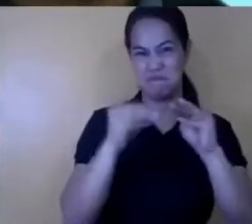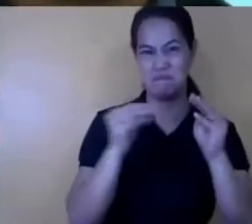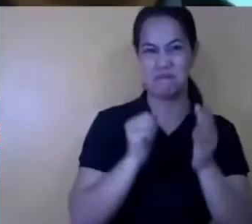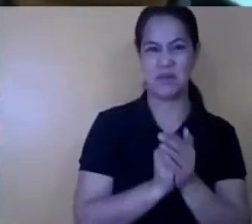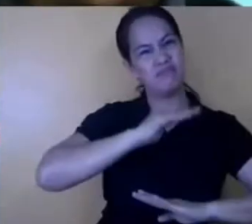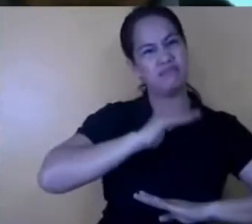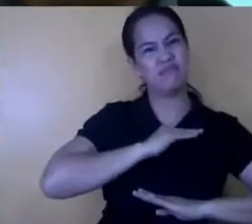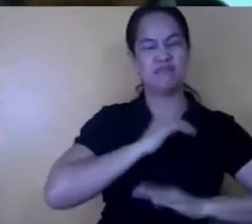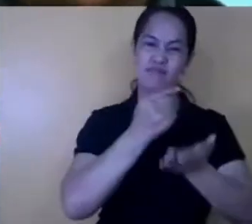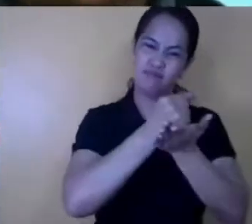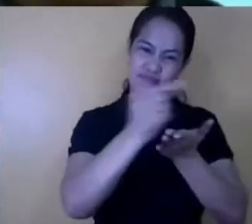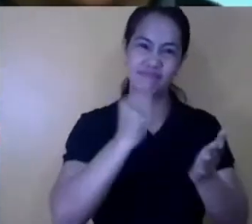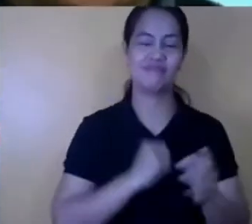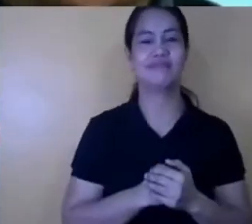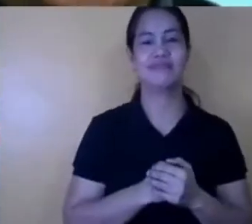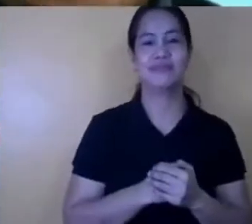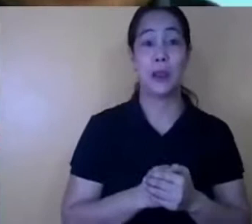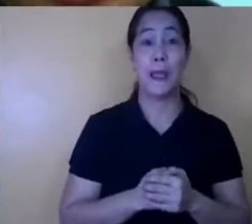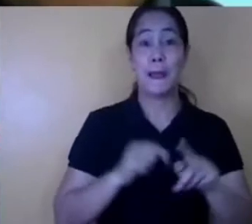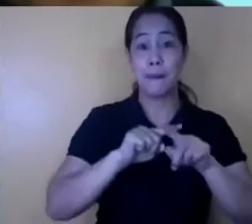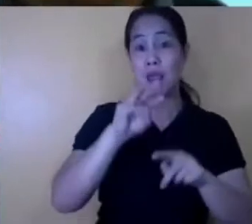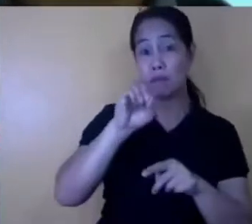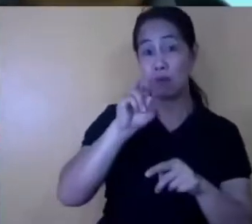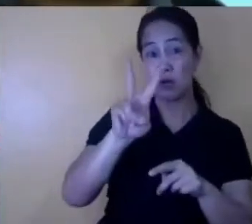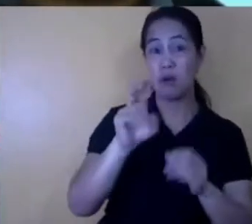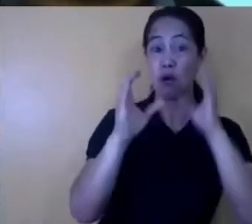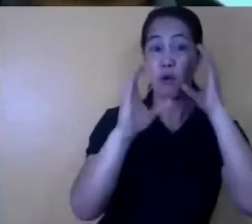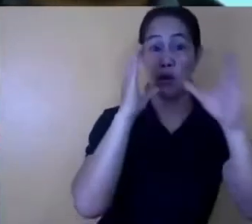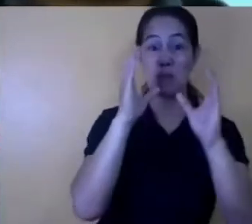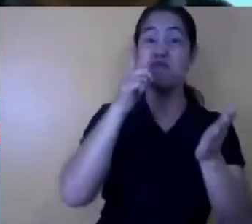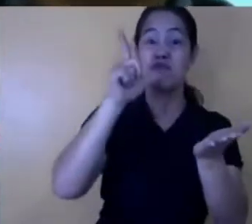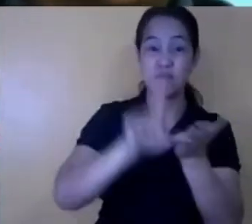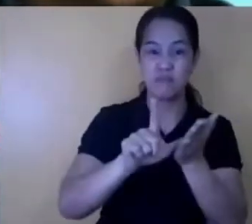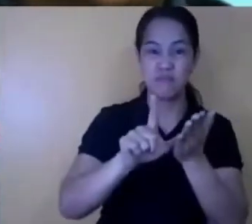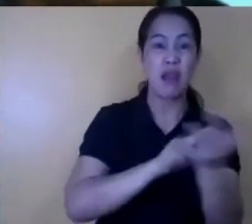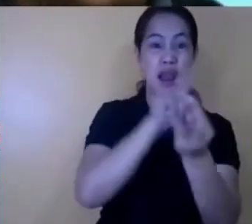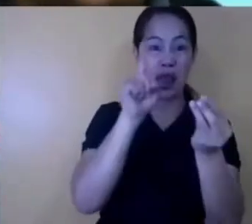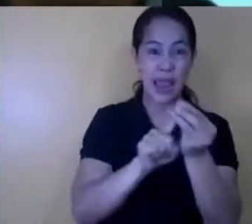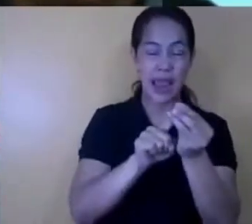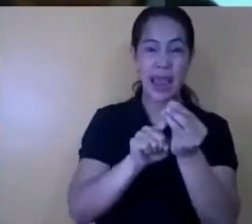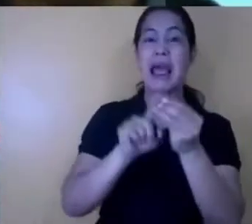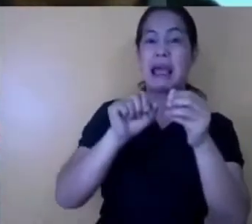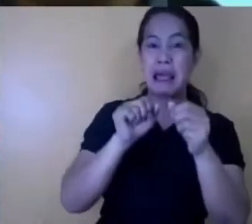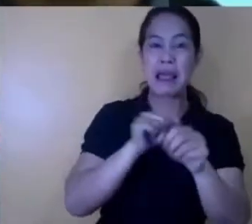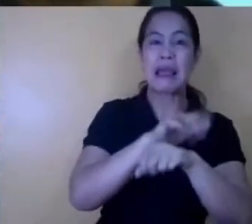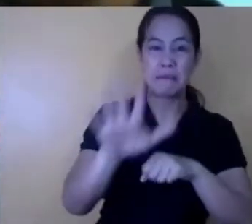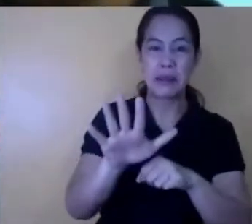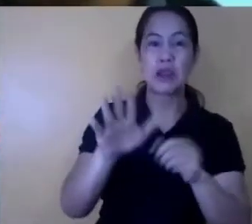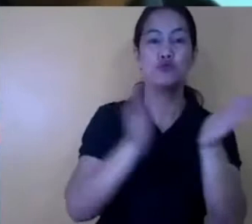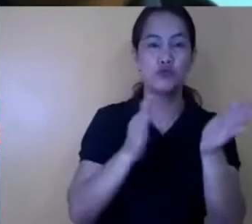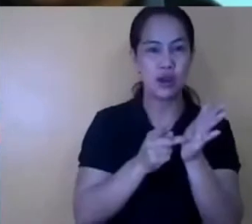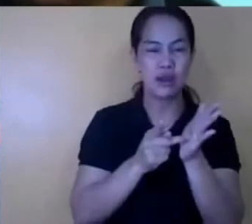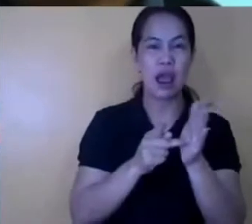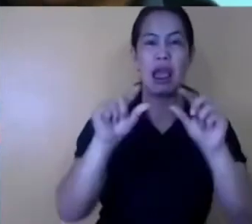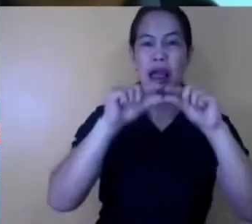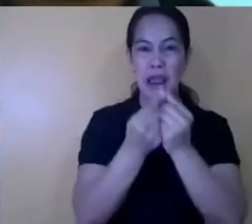satisfactory rating. For MOV3, communication letter about an implemented school policy or procedure sent to a parent or